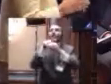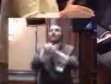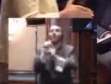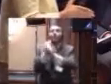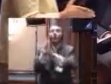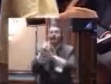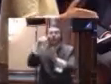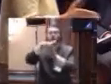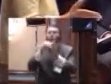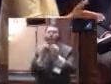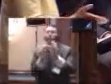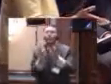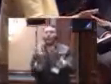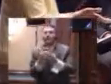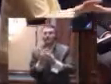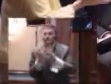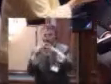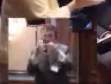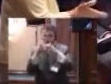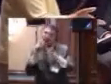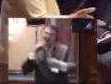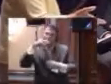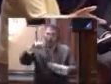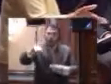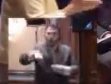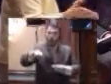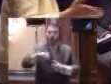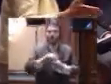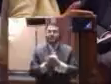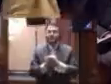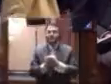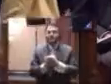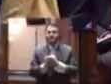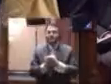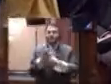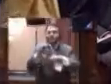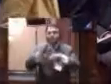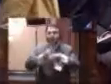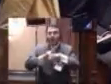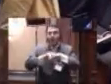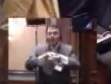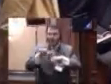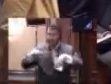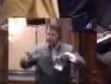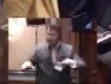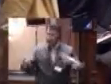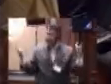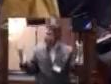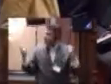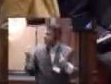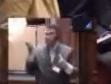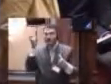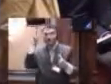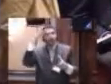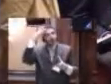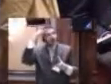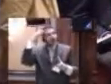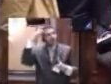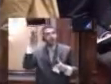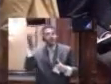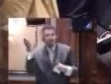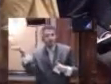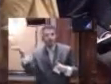in the process of negotiation prior to the formal processes in South Africa. So I'm going to touch on some